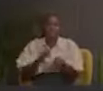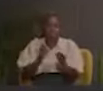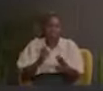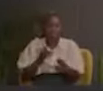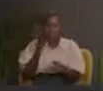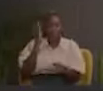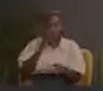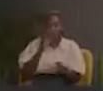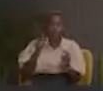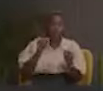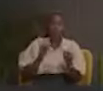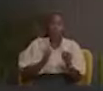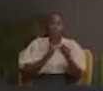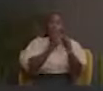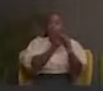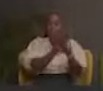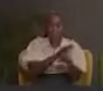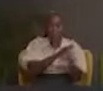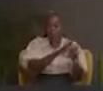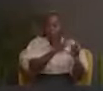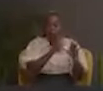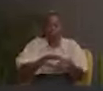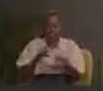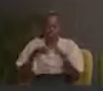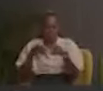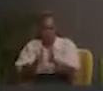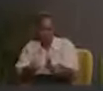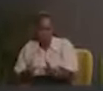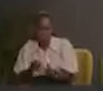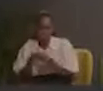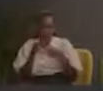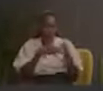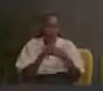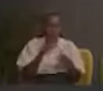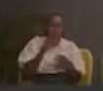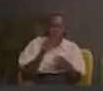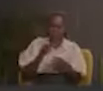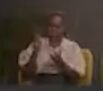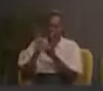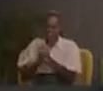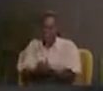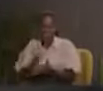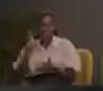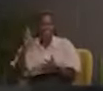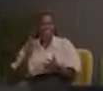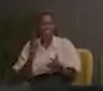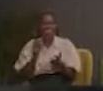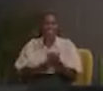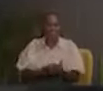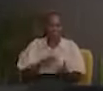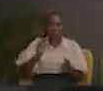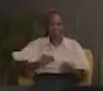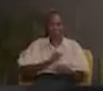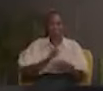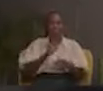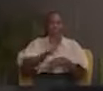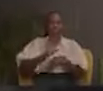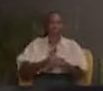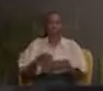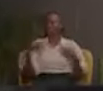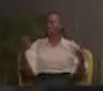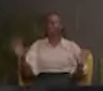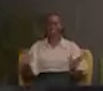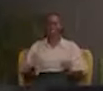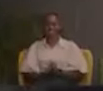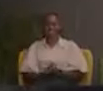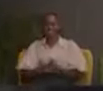way. Go and build a 10, 20, 30,000 member auditorium, for instance, and that's the end of it. And he